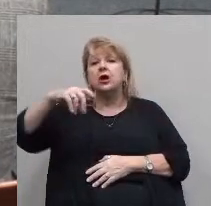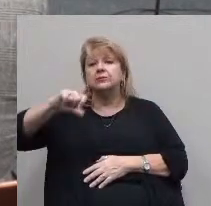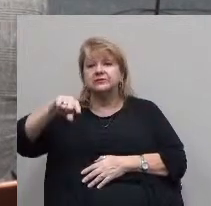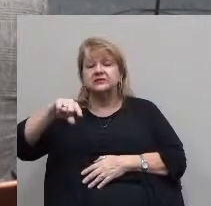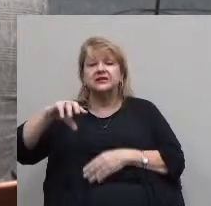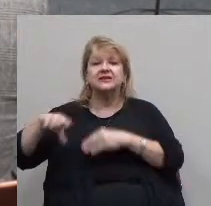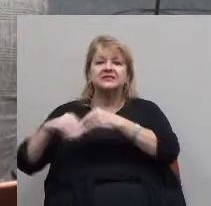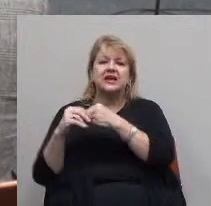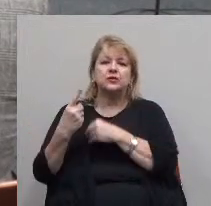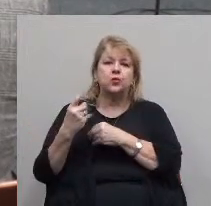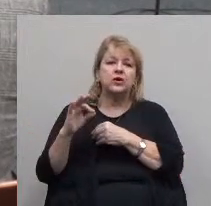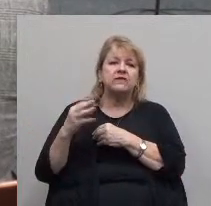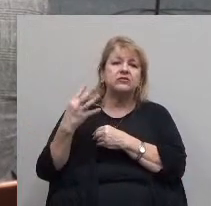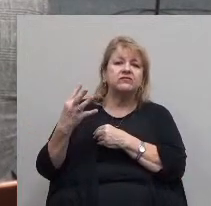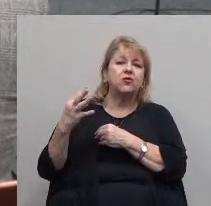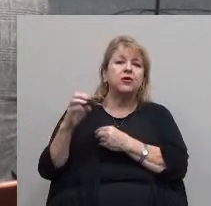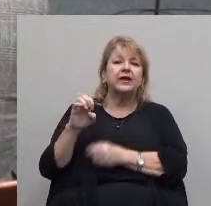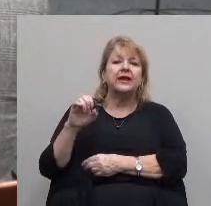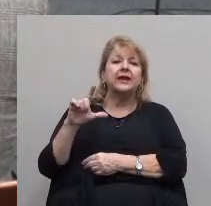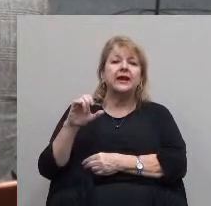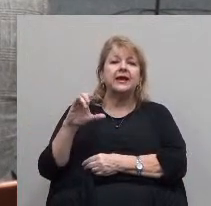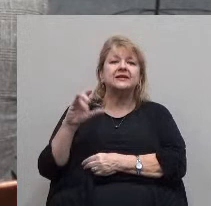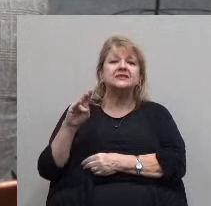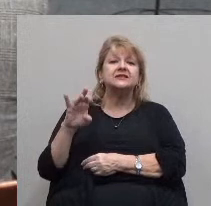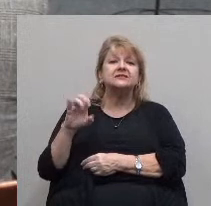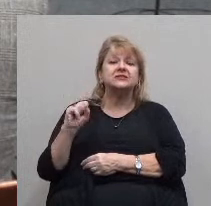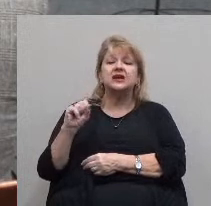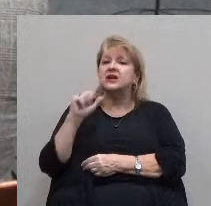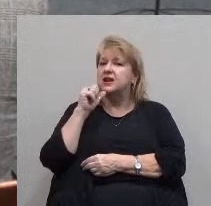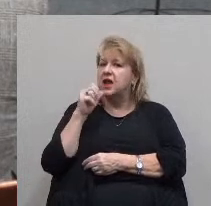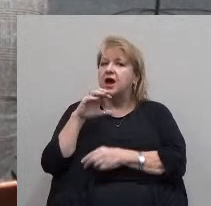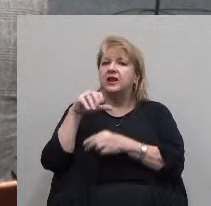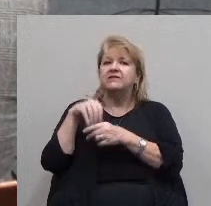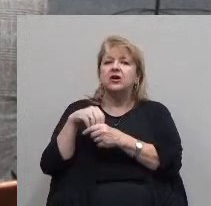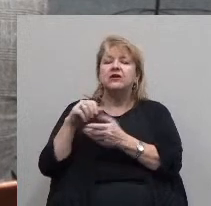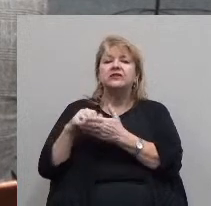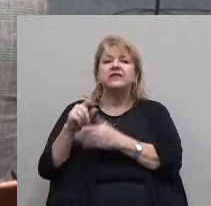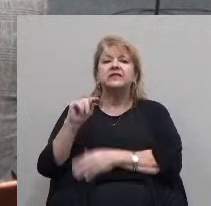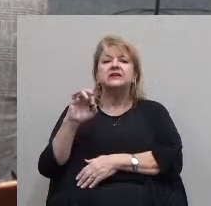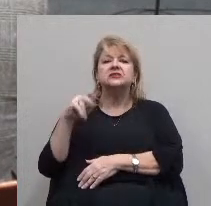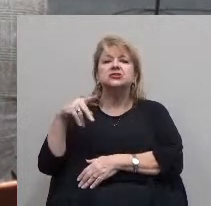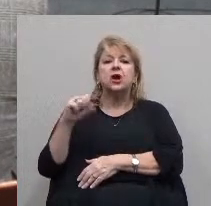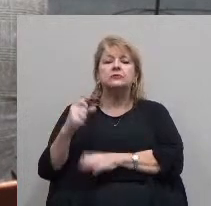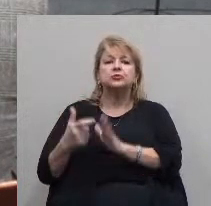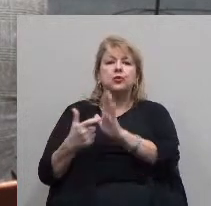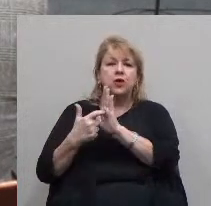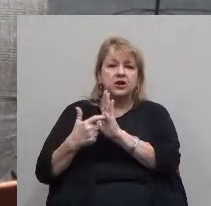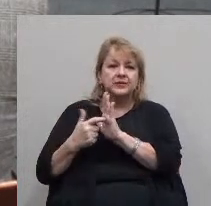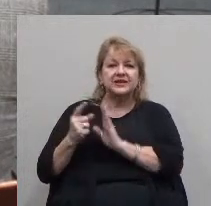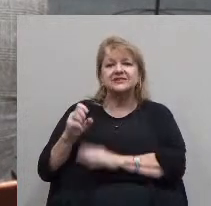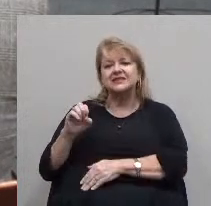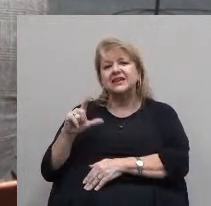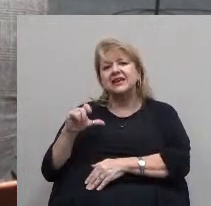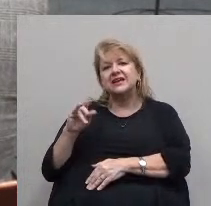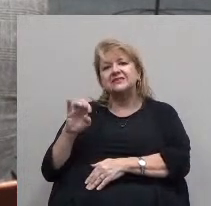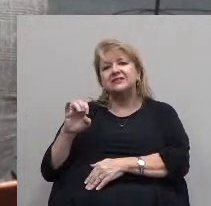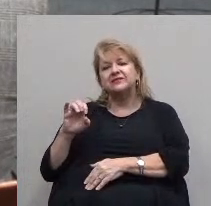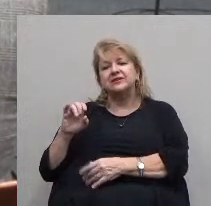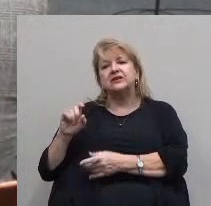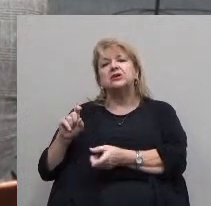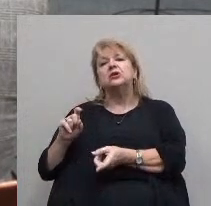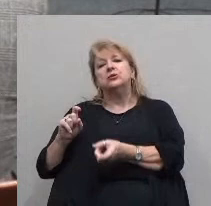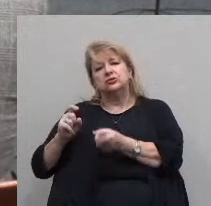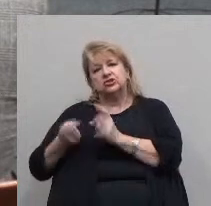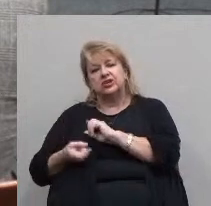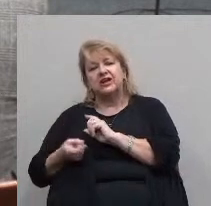added into one of the 4 electives that are not part of the TOPS requirement. This will end up being one of those electives will turn into